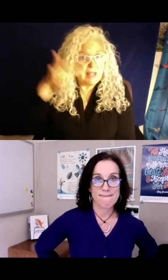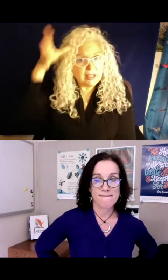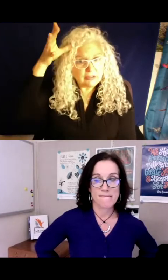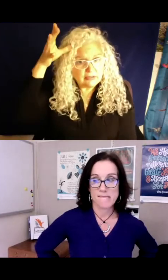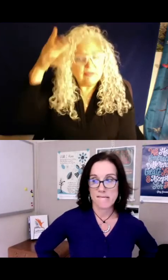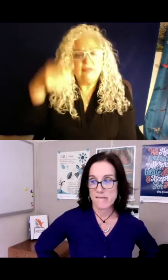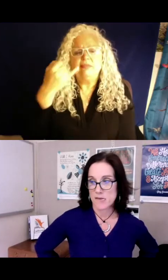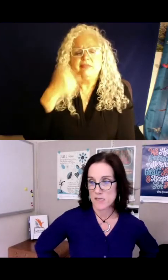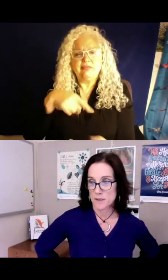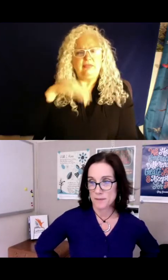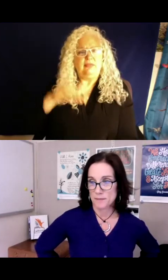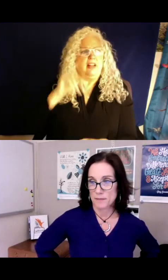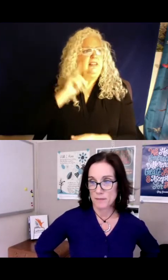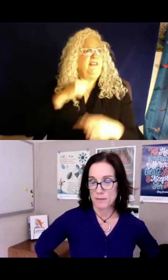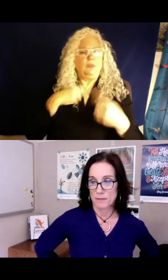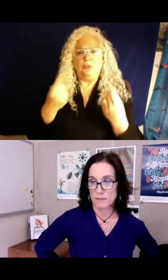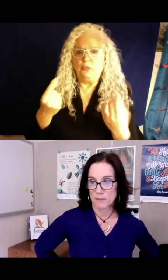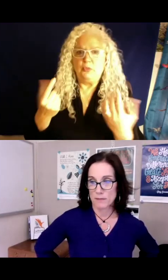Now, if your child